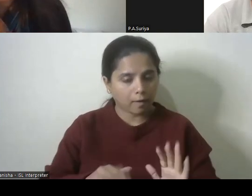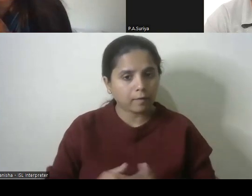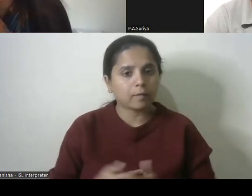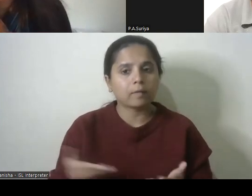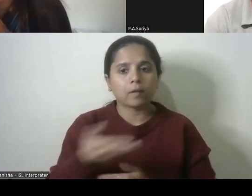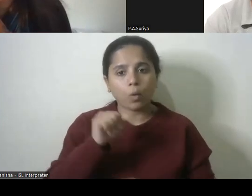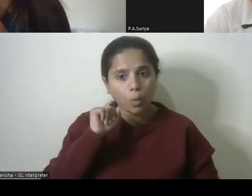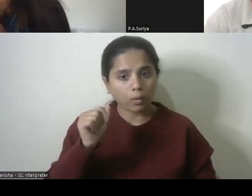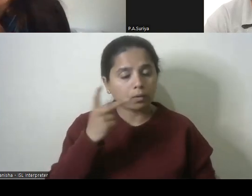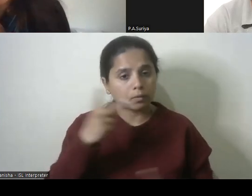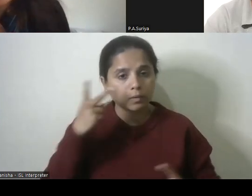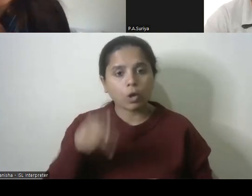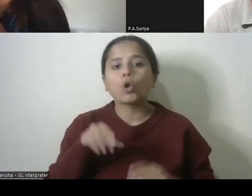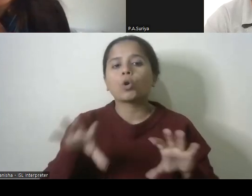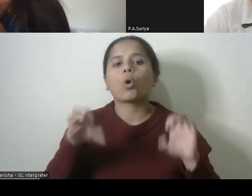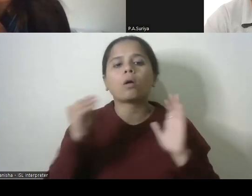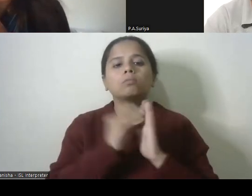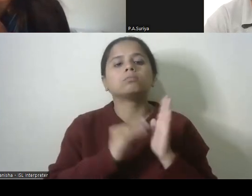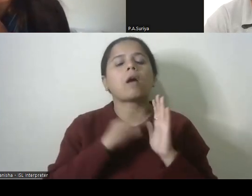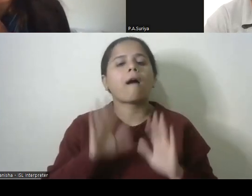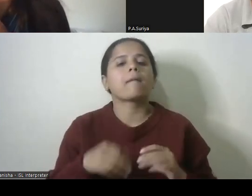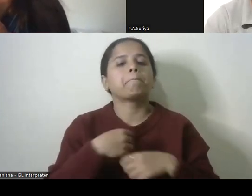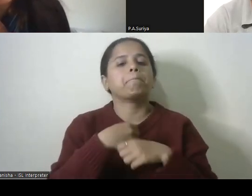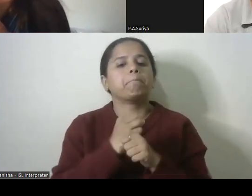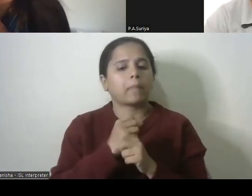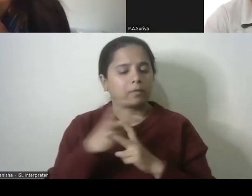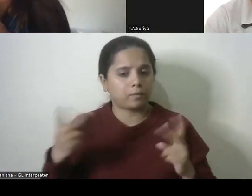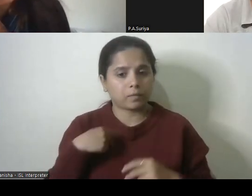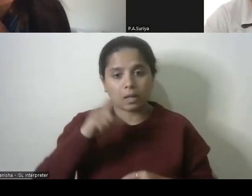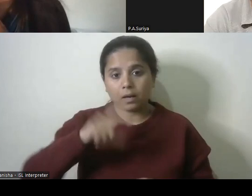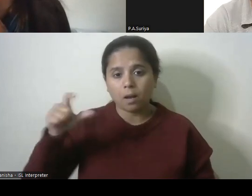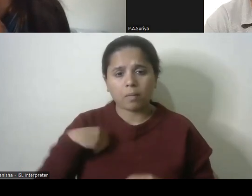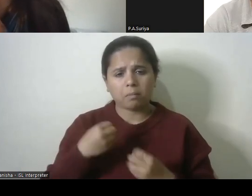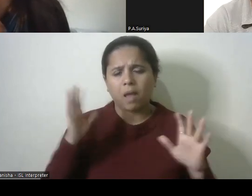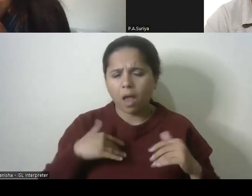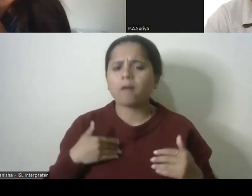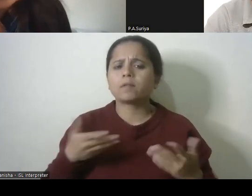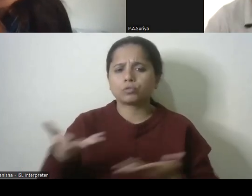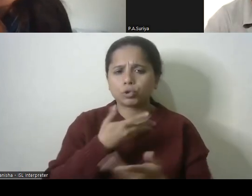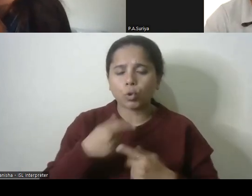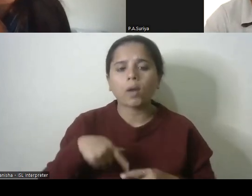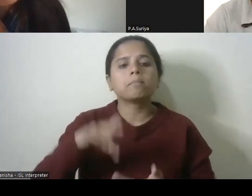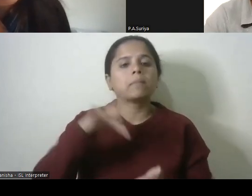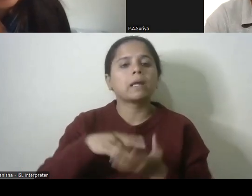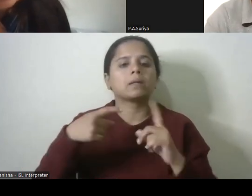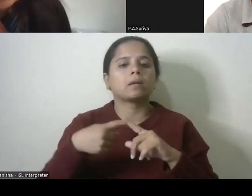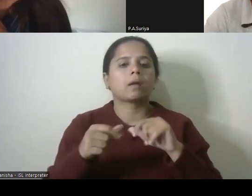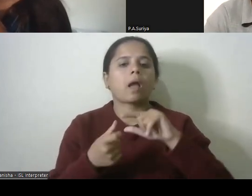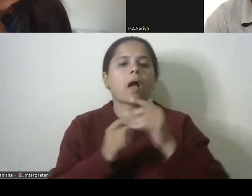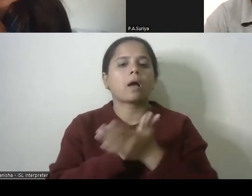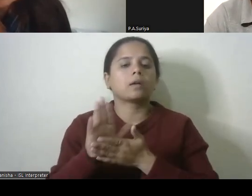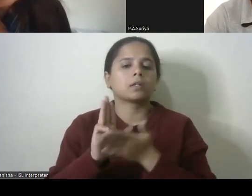Nepali constitution building, you know. So we actually had a massive conference in Kathmandu with Nepali and